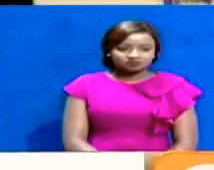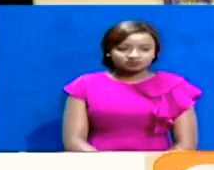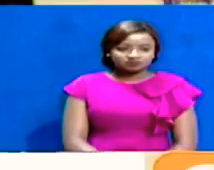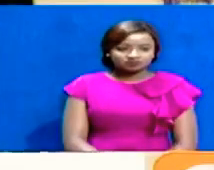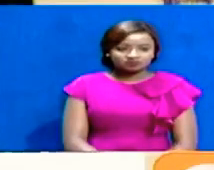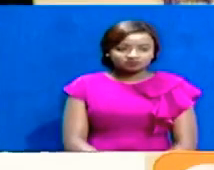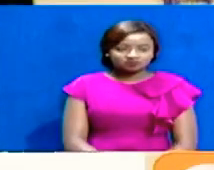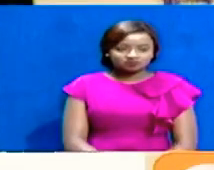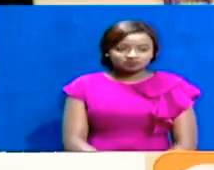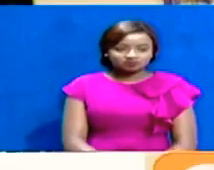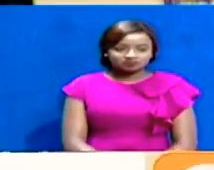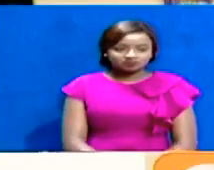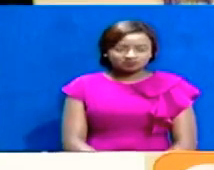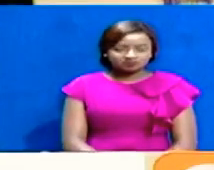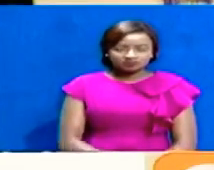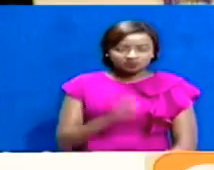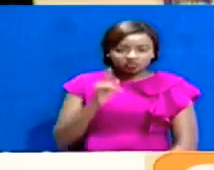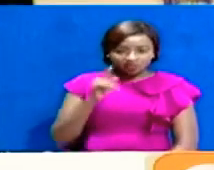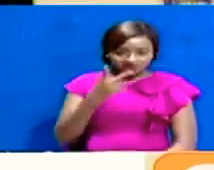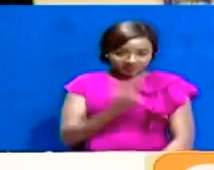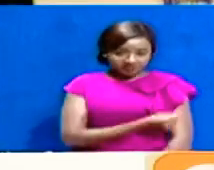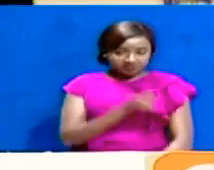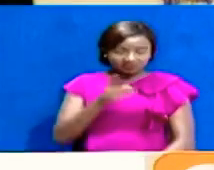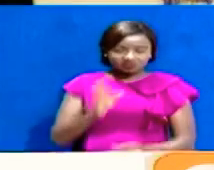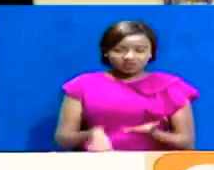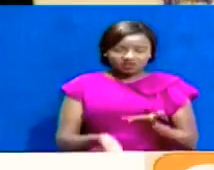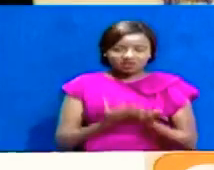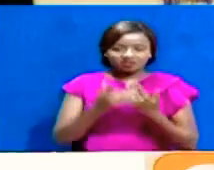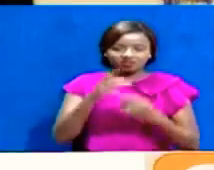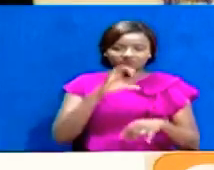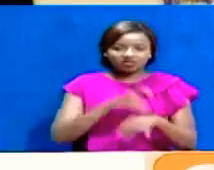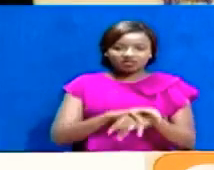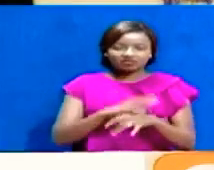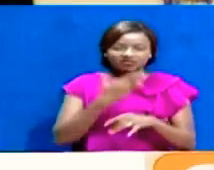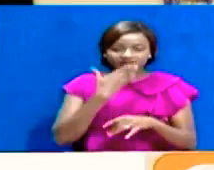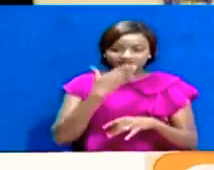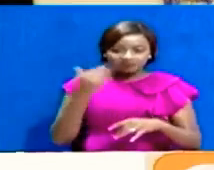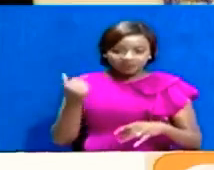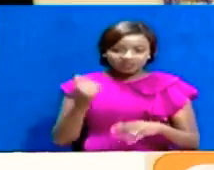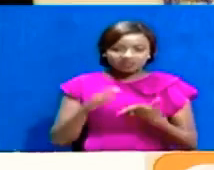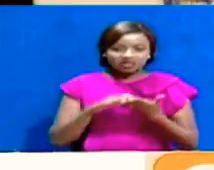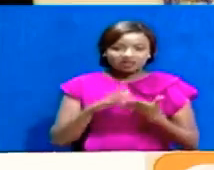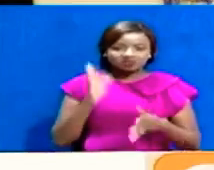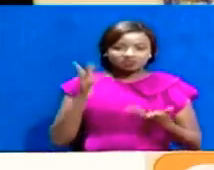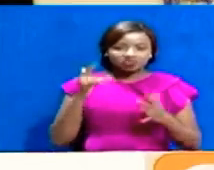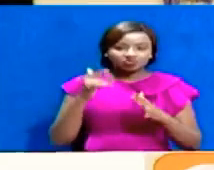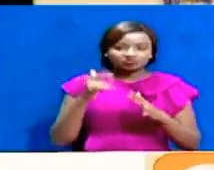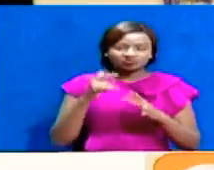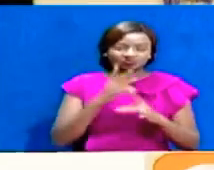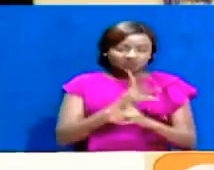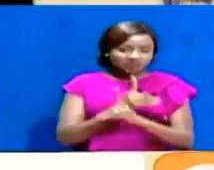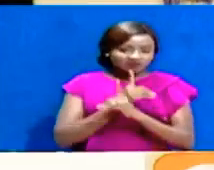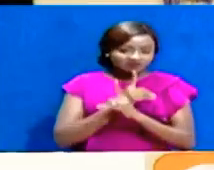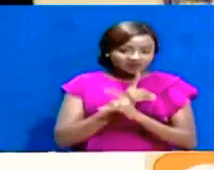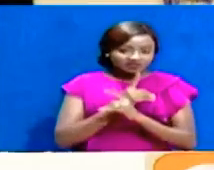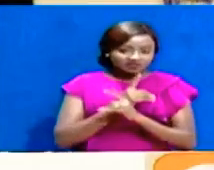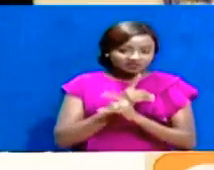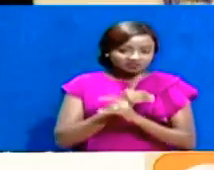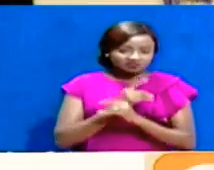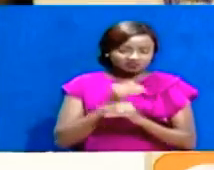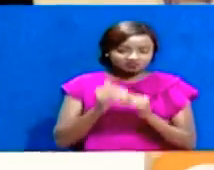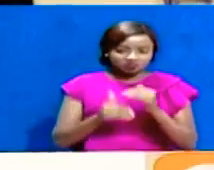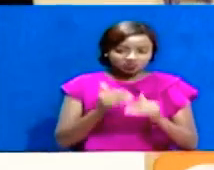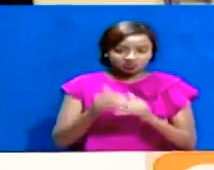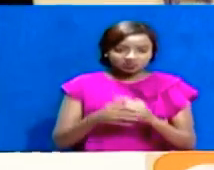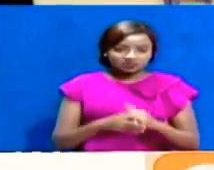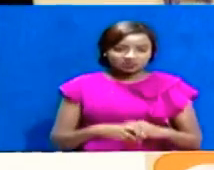gives you better and more robust let's say, defense mechanism towards hospitalization